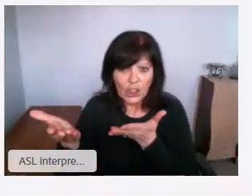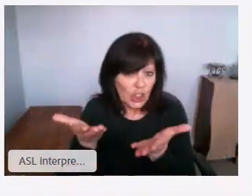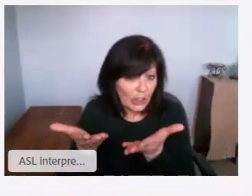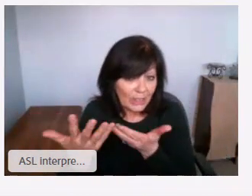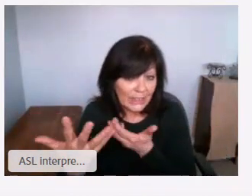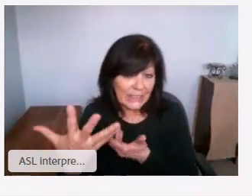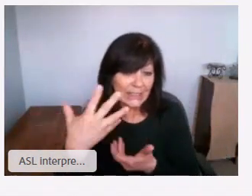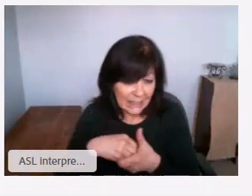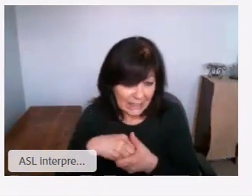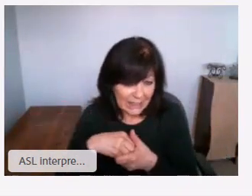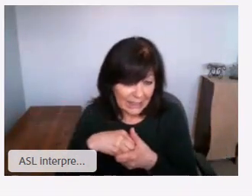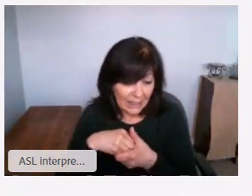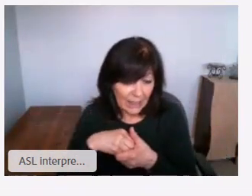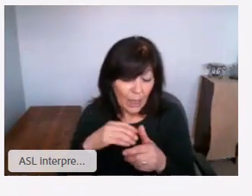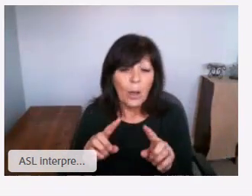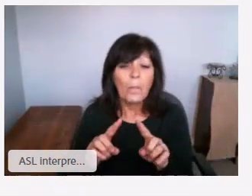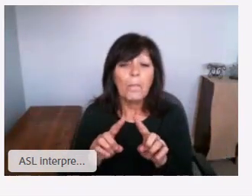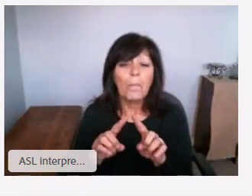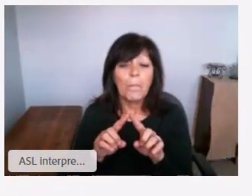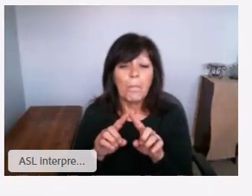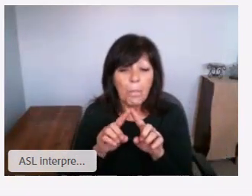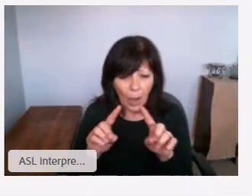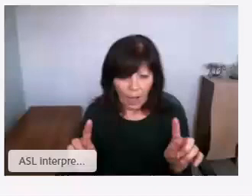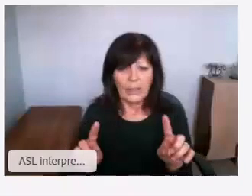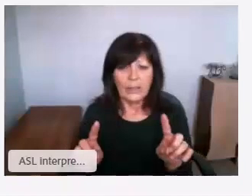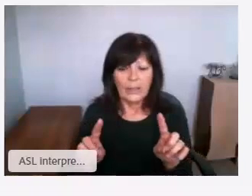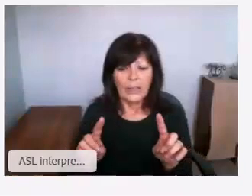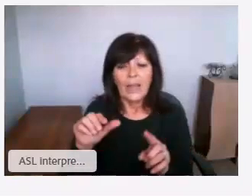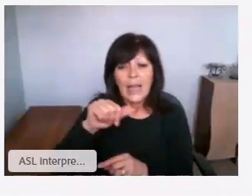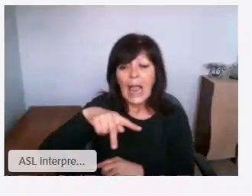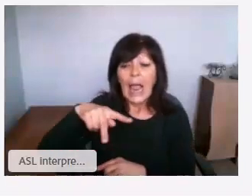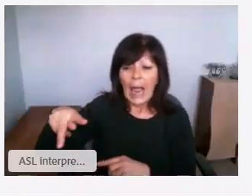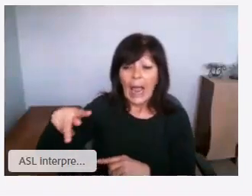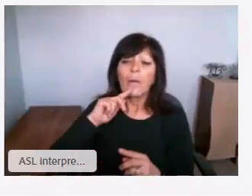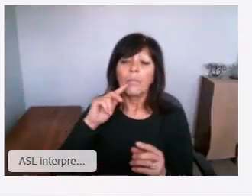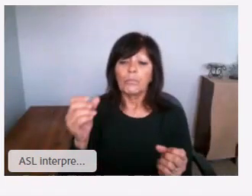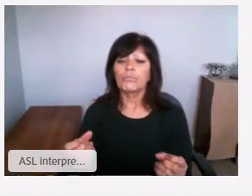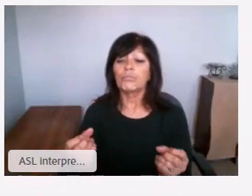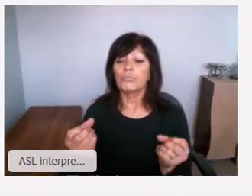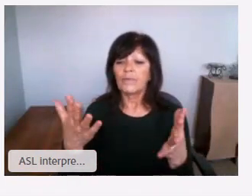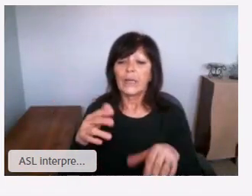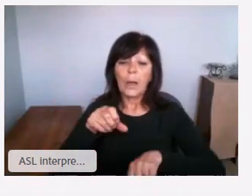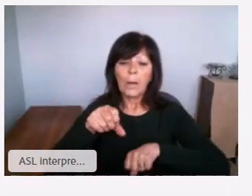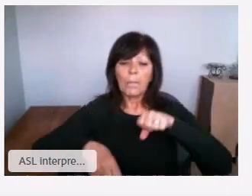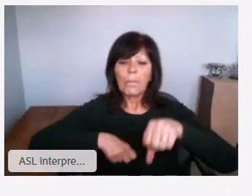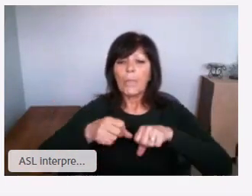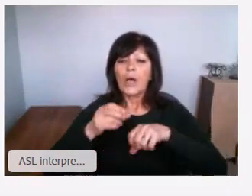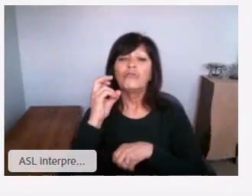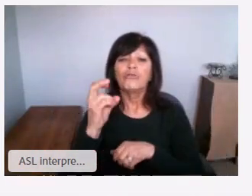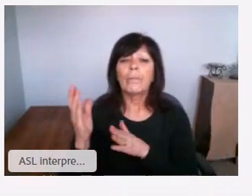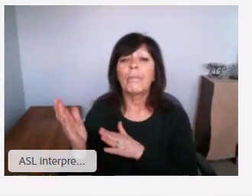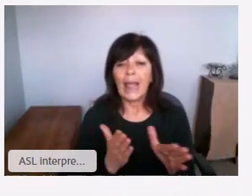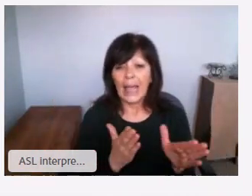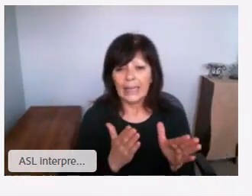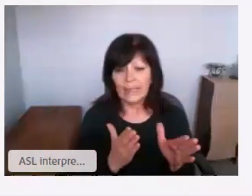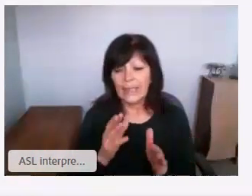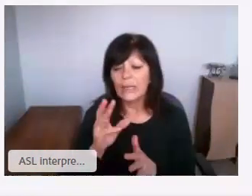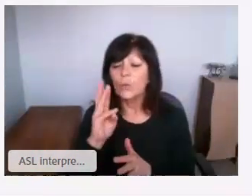complete trap platform, but the app does provide bicycle trip planning and